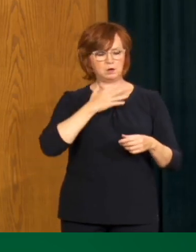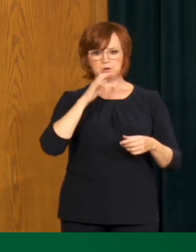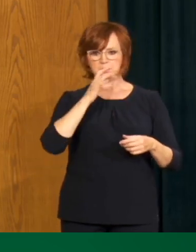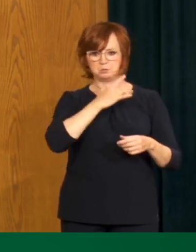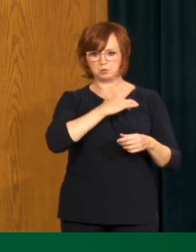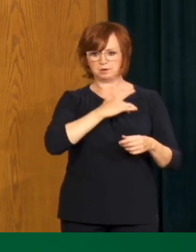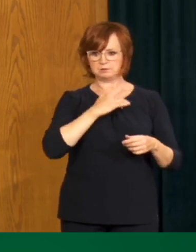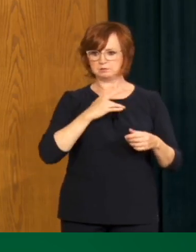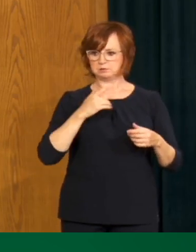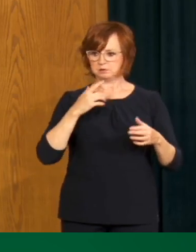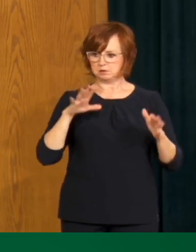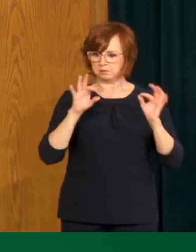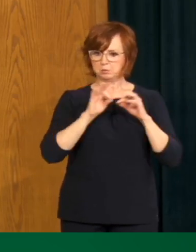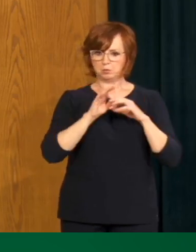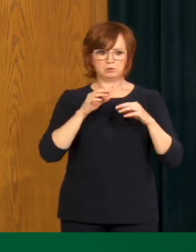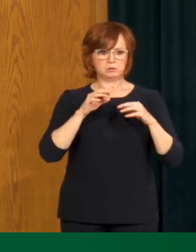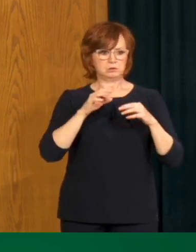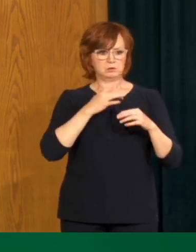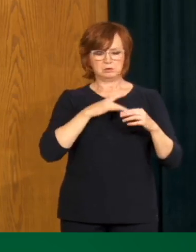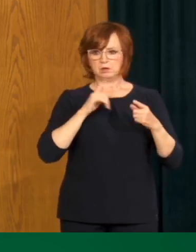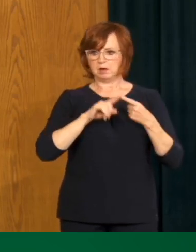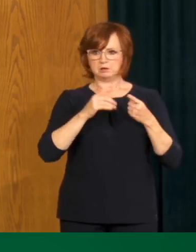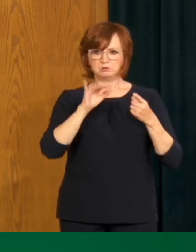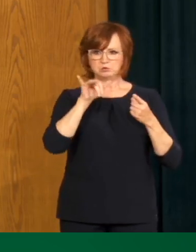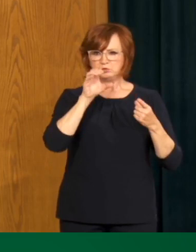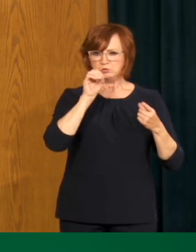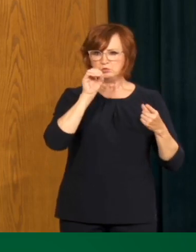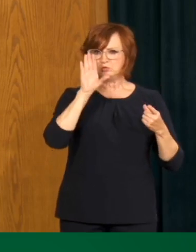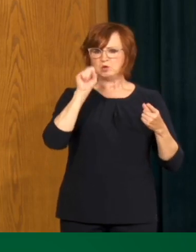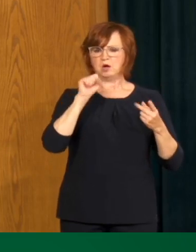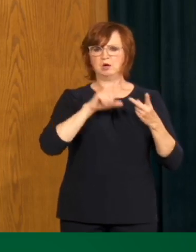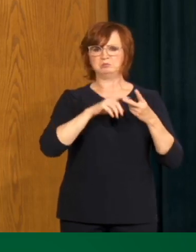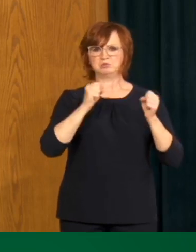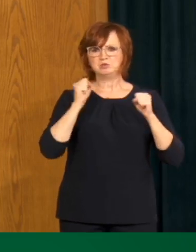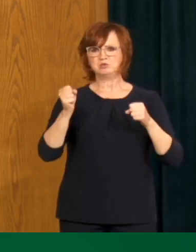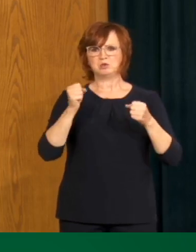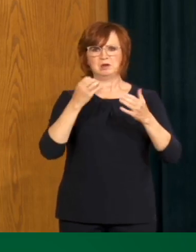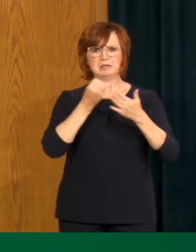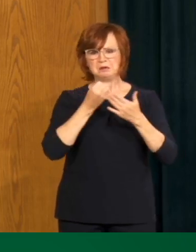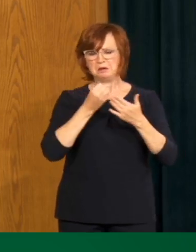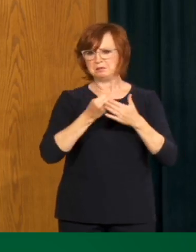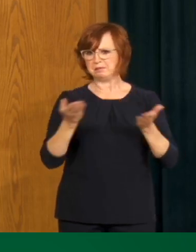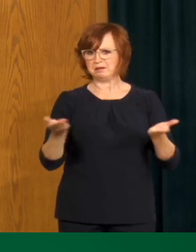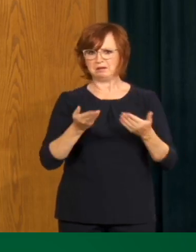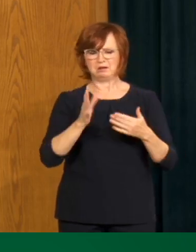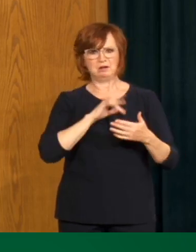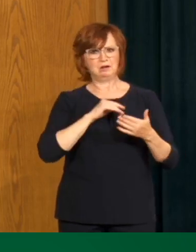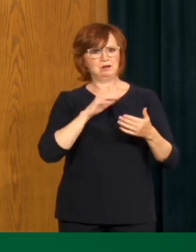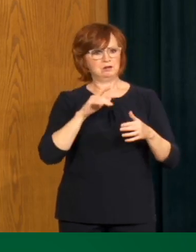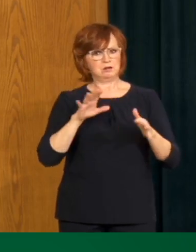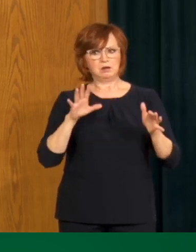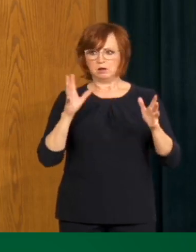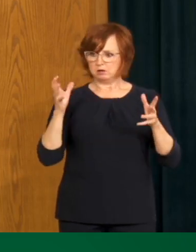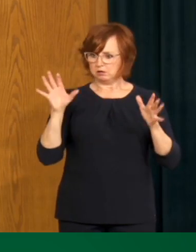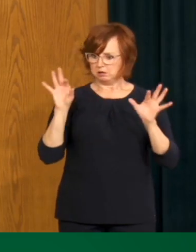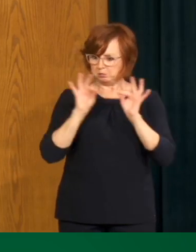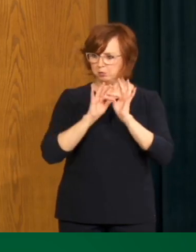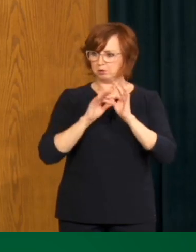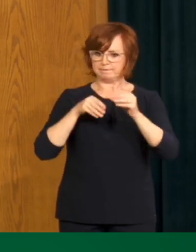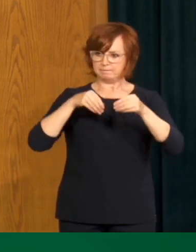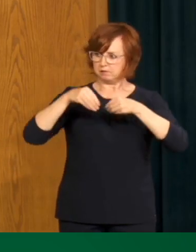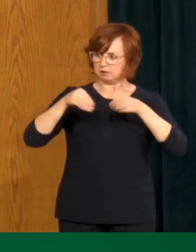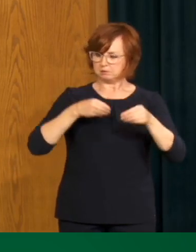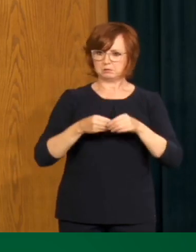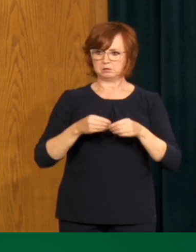is a major driver of jobs and the economy here in Saskatchewan. And so we would like some flexibility to utilize some of the